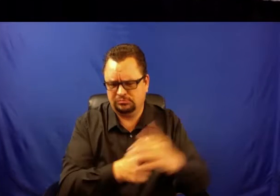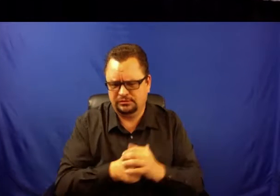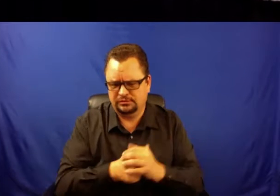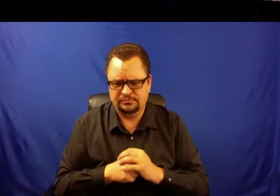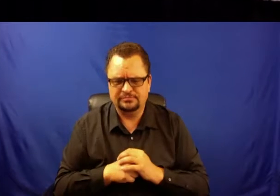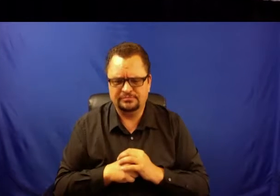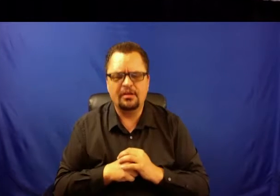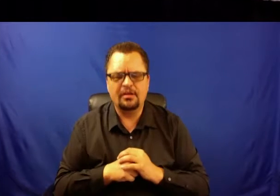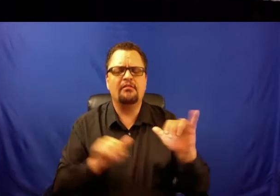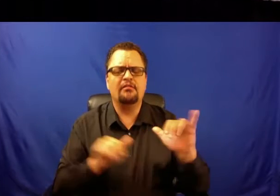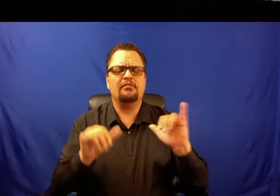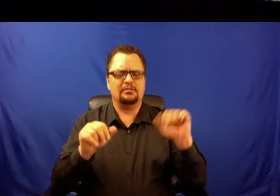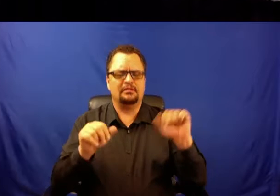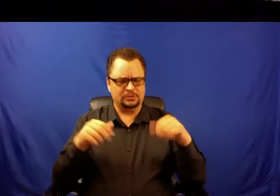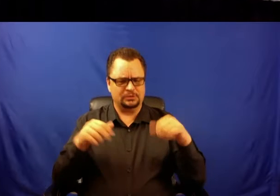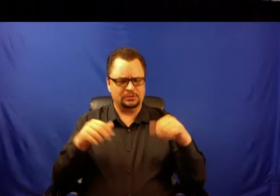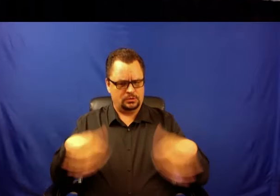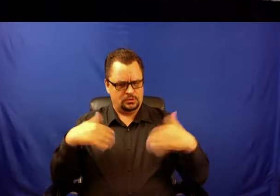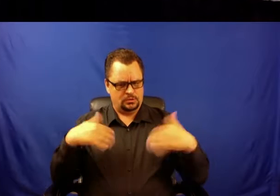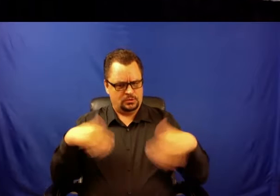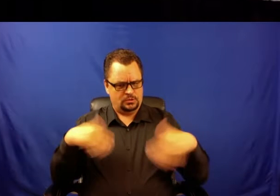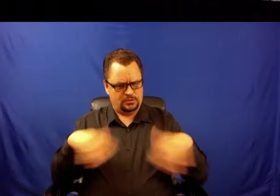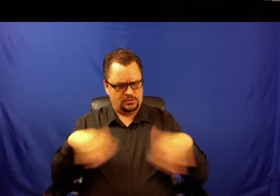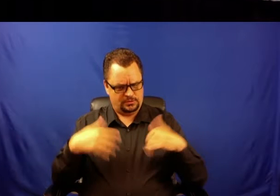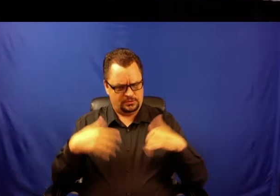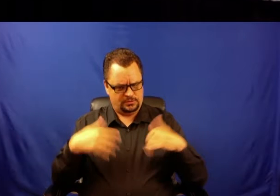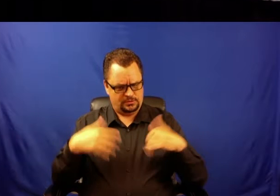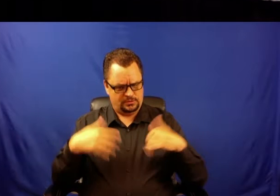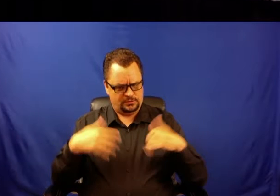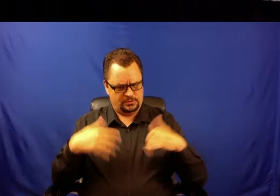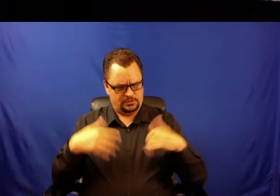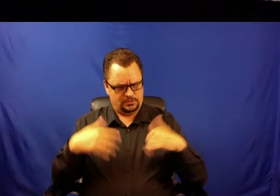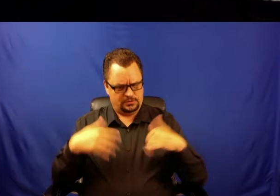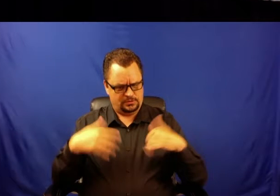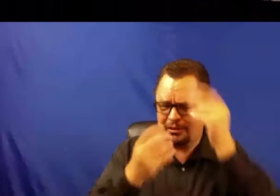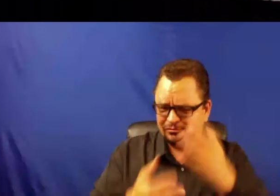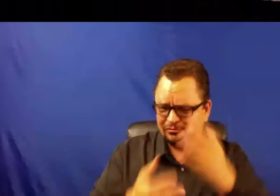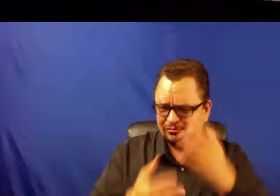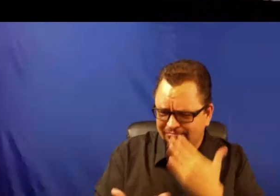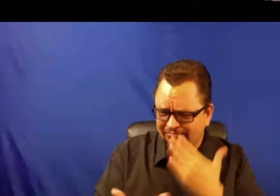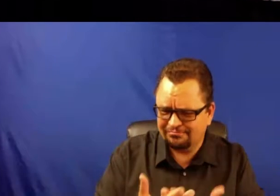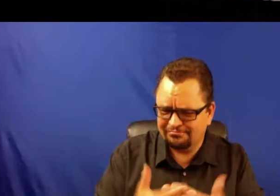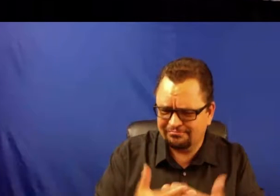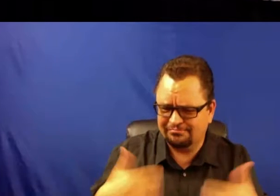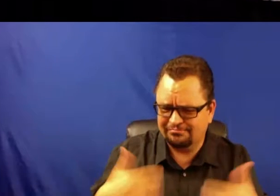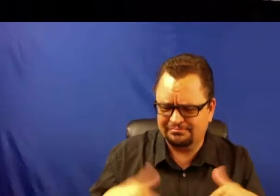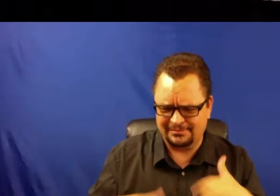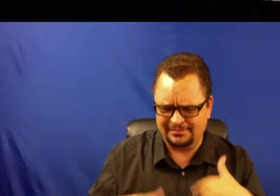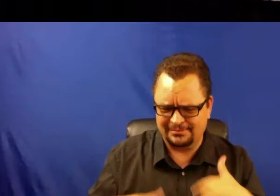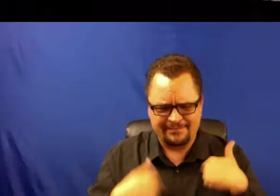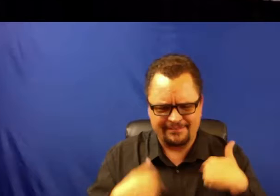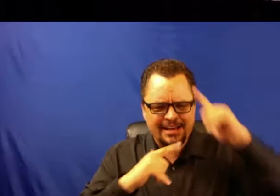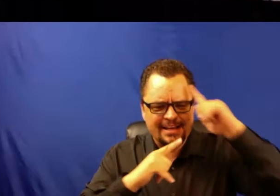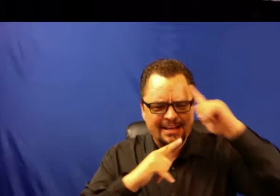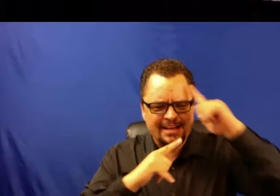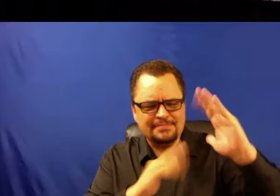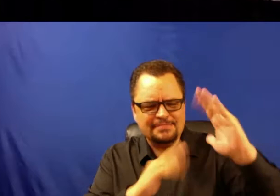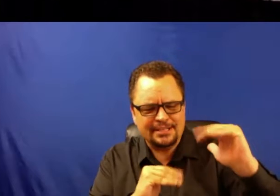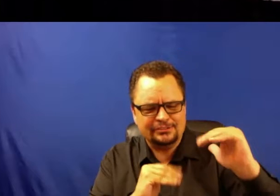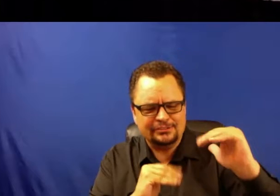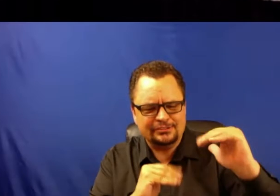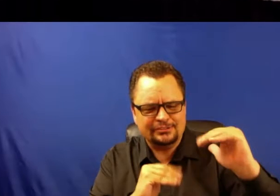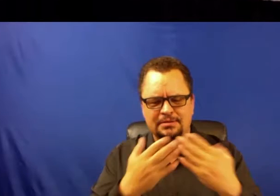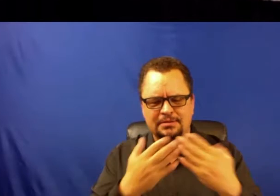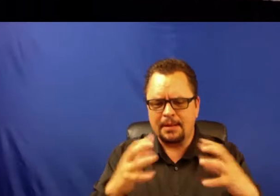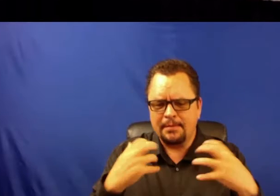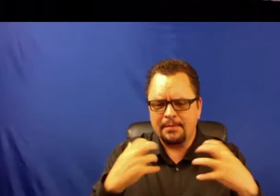I'm particularly enamored with the partnership of public health and public safety. I've always thought that that was terribly important to